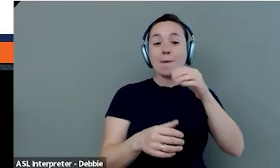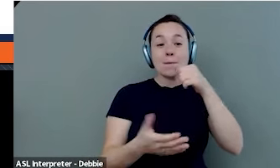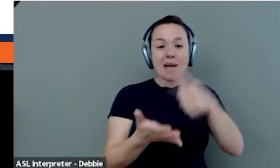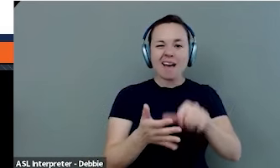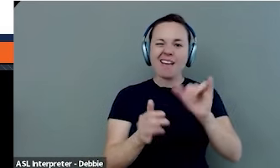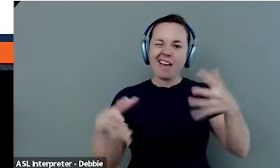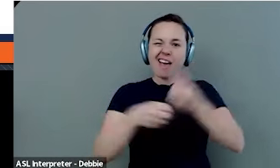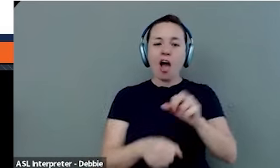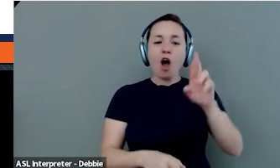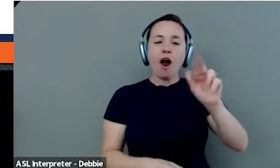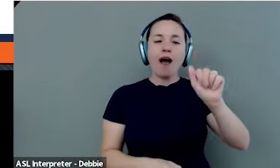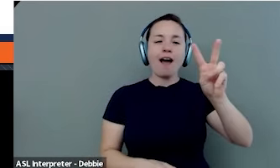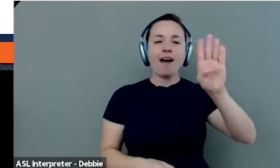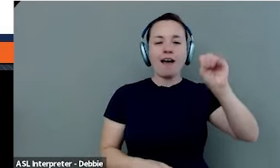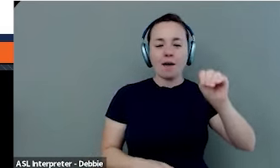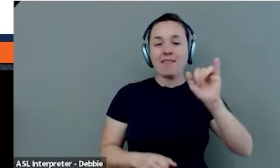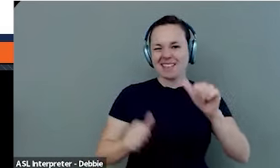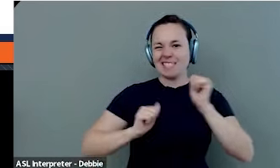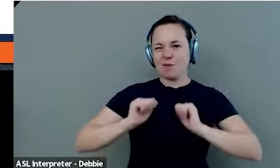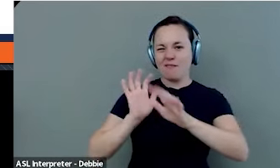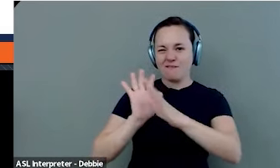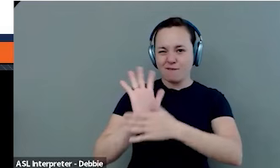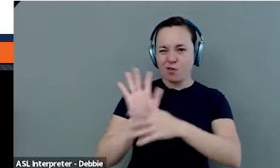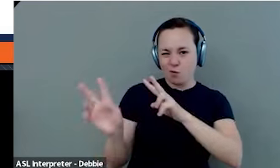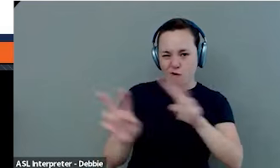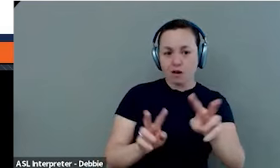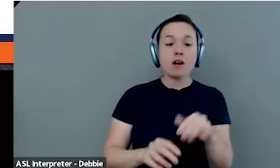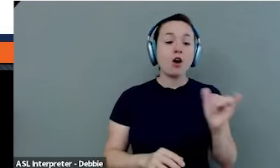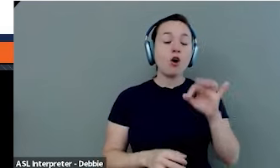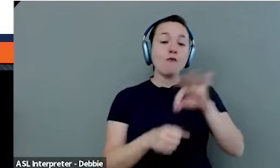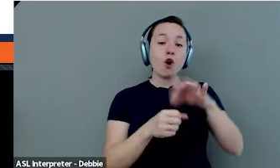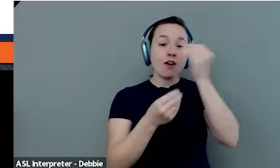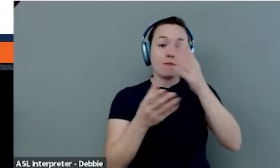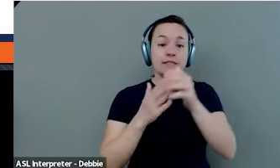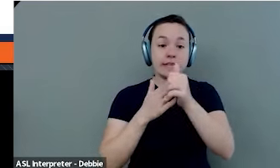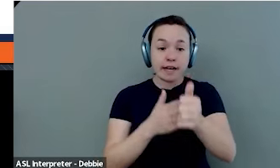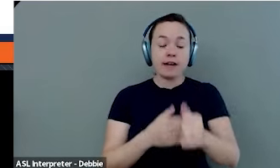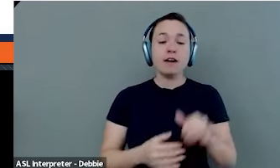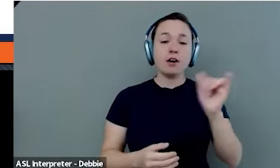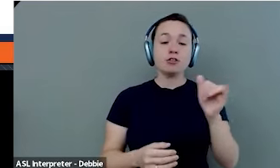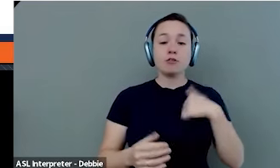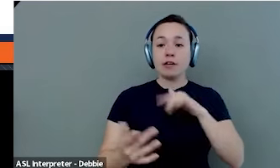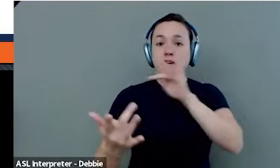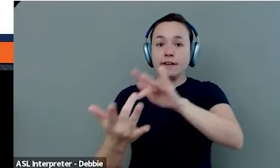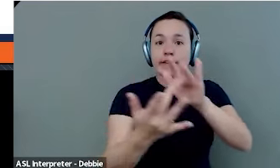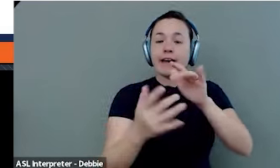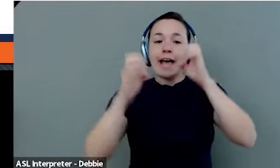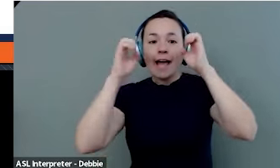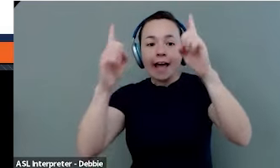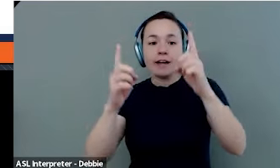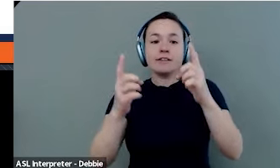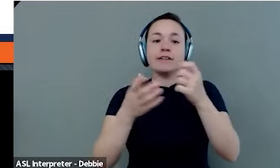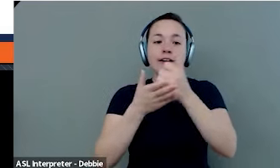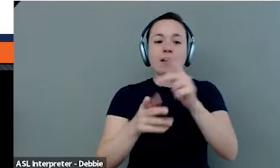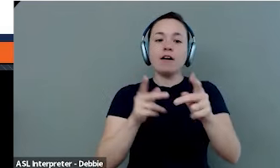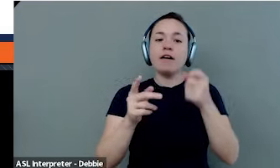video. Voter information guide, our outreach and education through our community engagement, our ballot drop stop